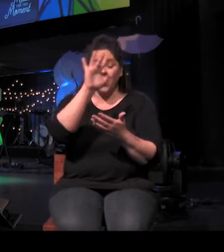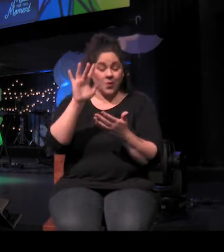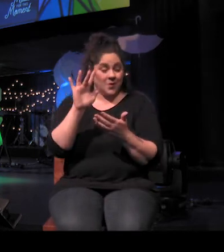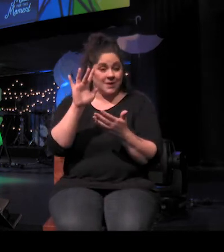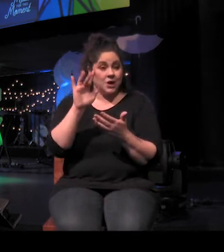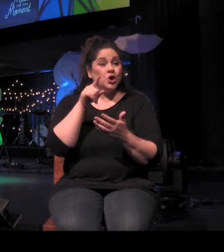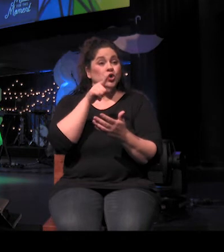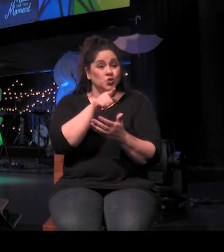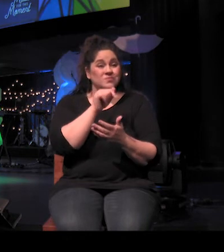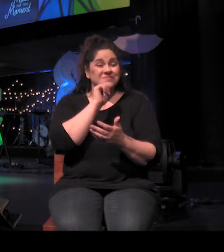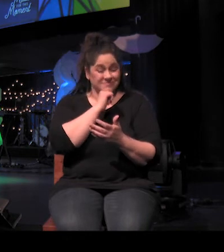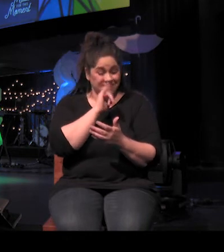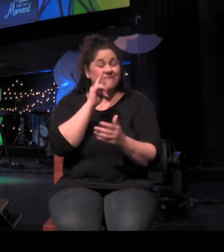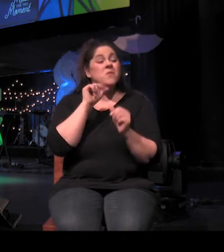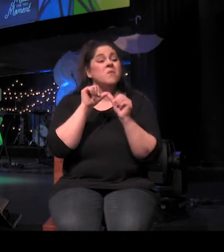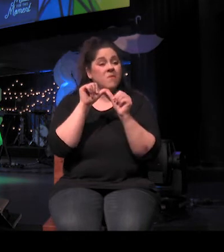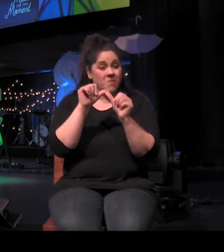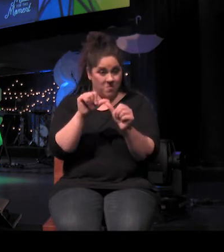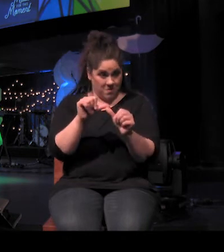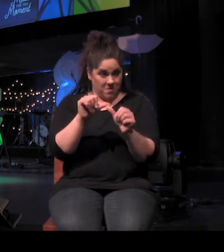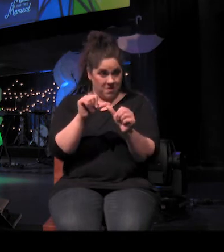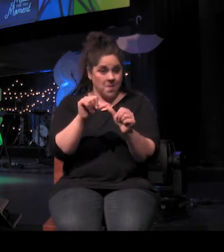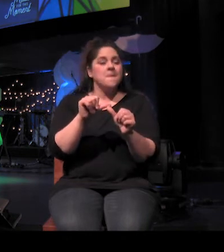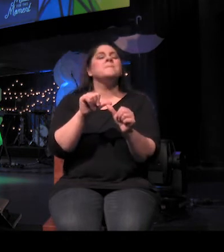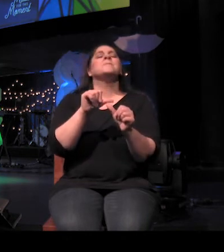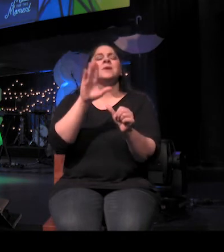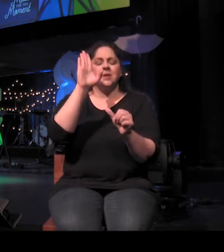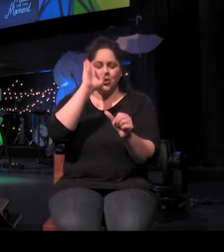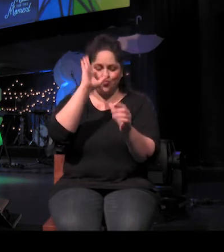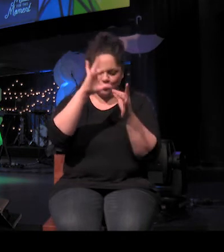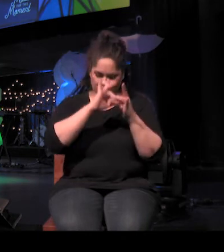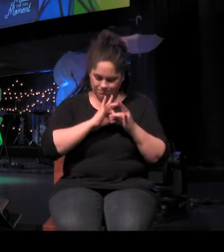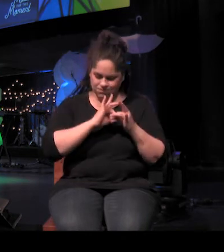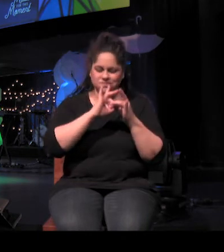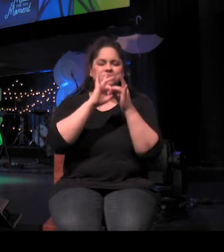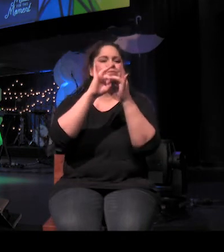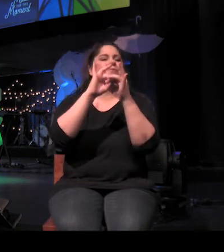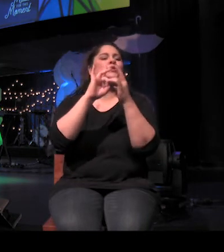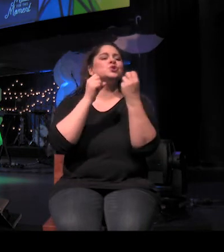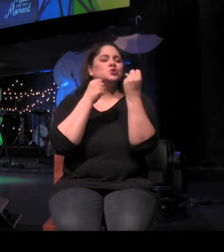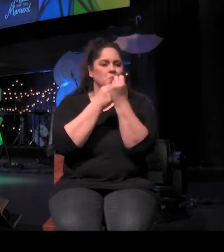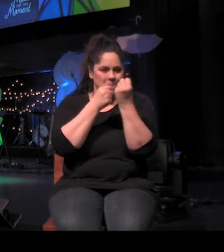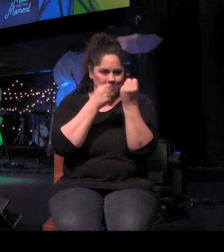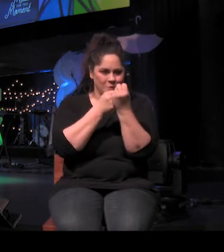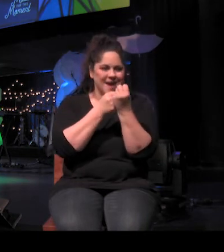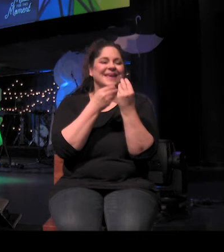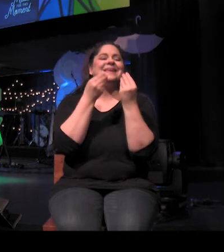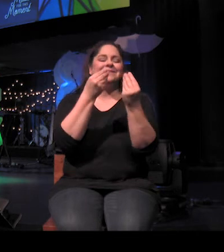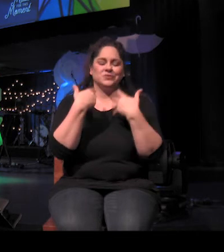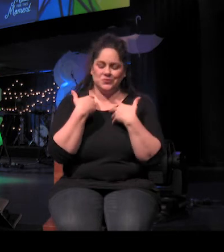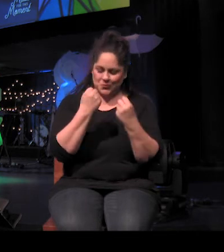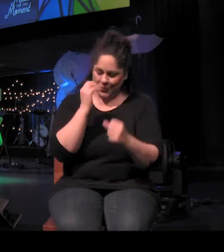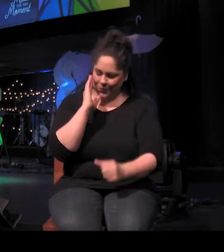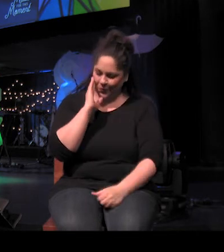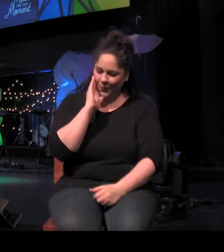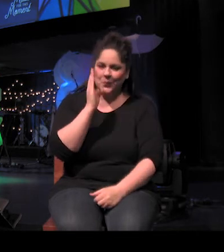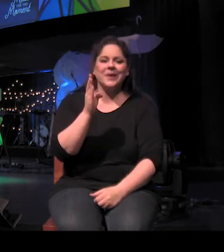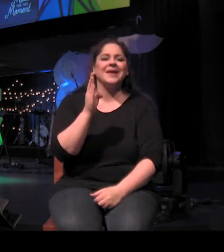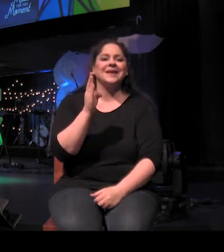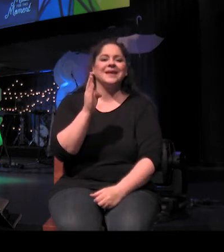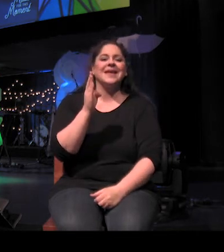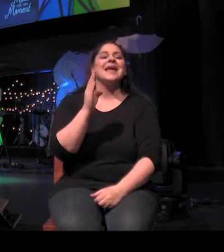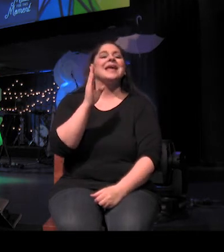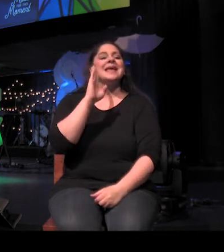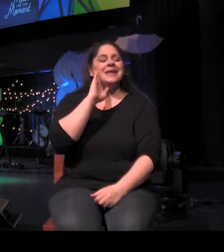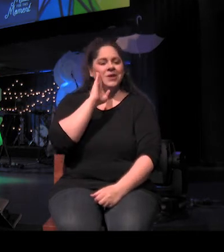you have suffered a little while, he will restore, support, and strengthen you, and he will place you